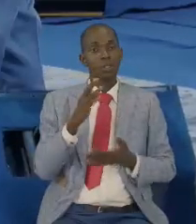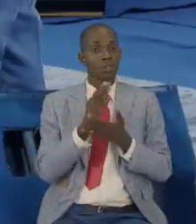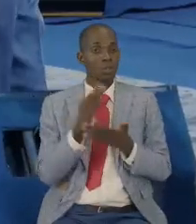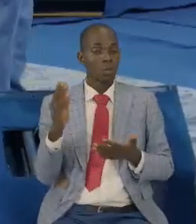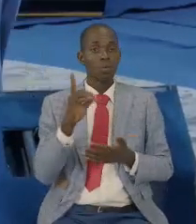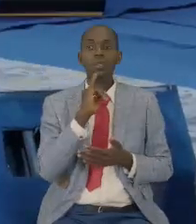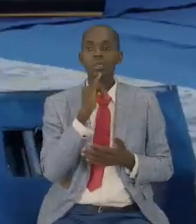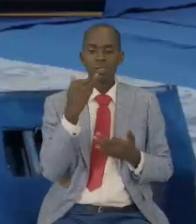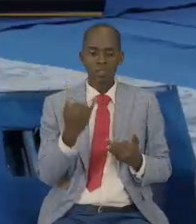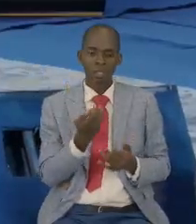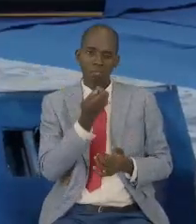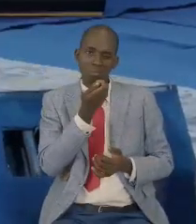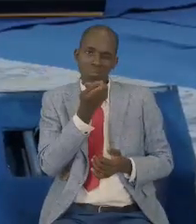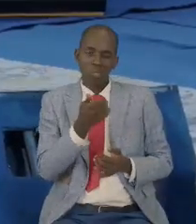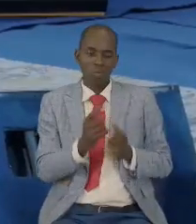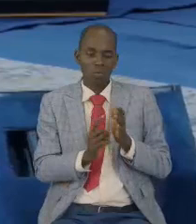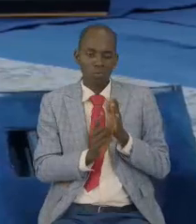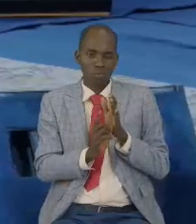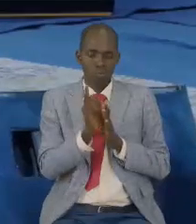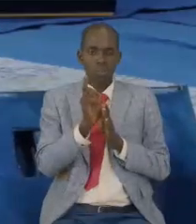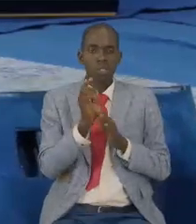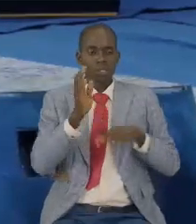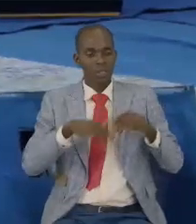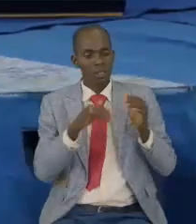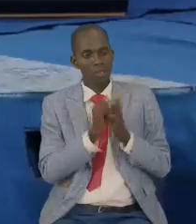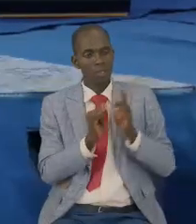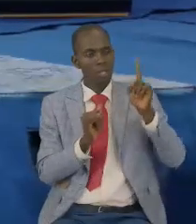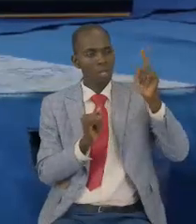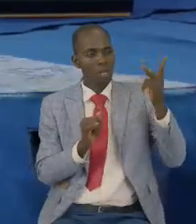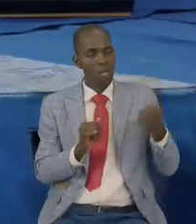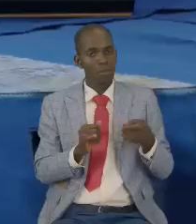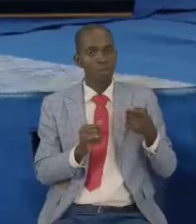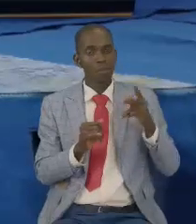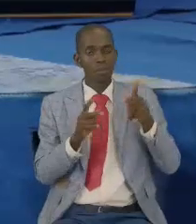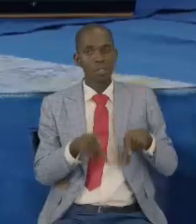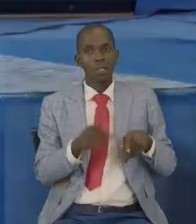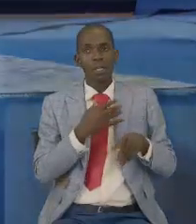average person, and the taller person raises up his hand, and his